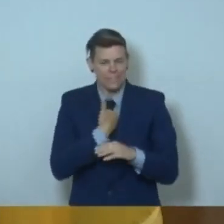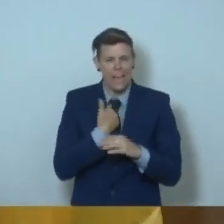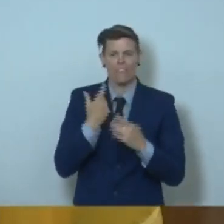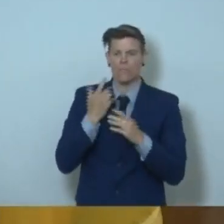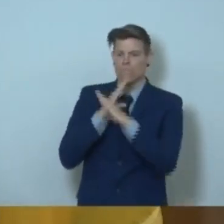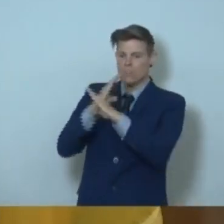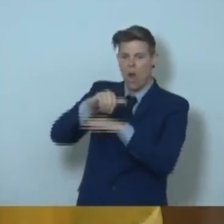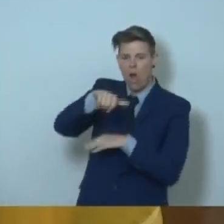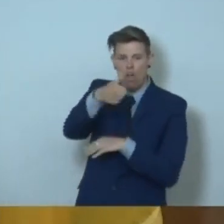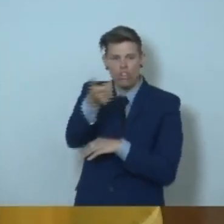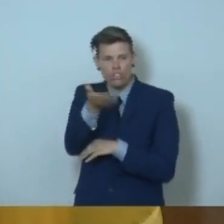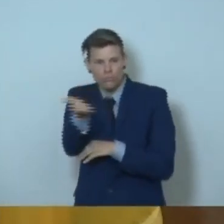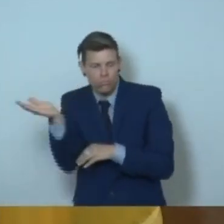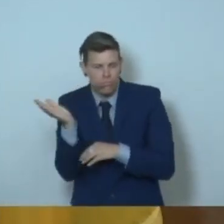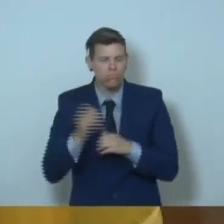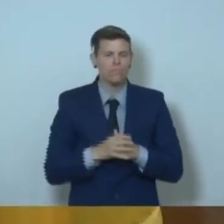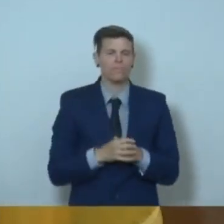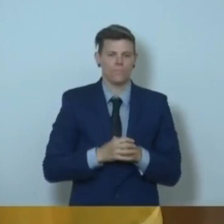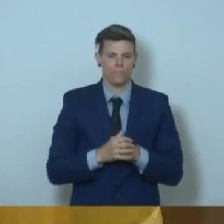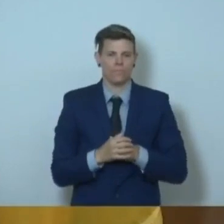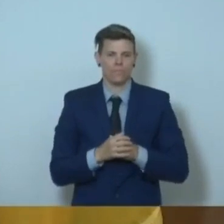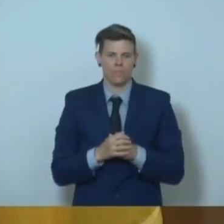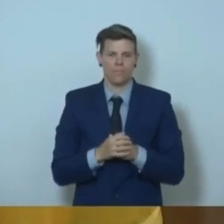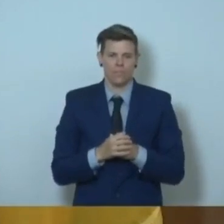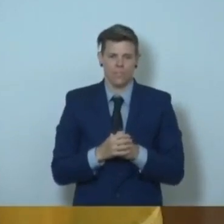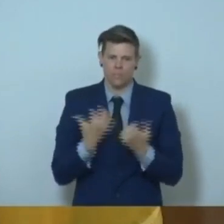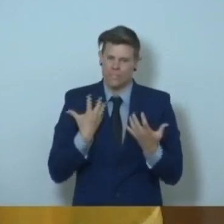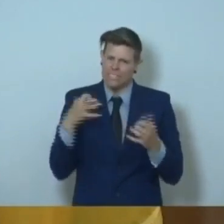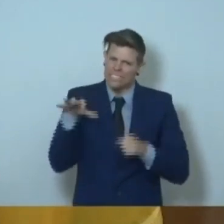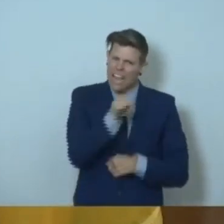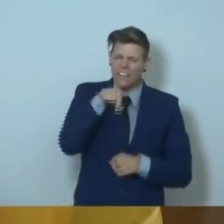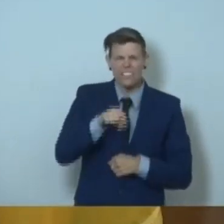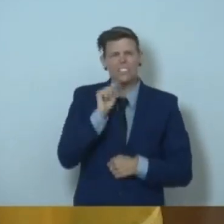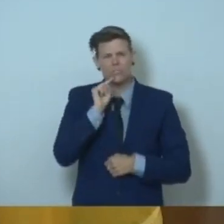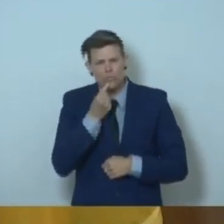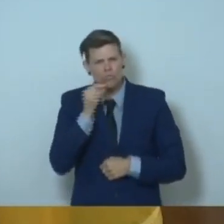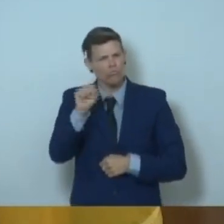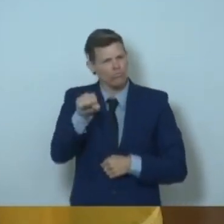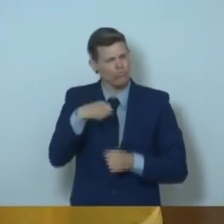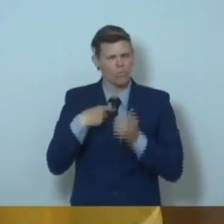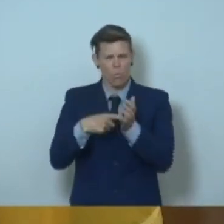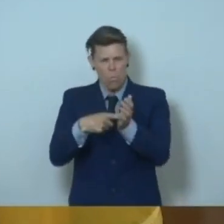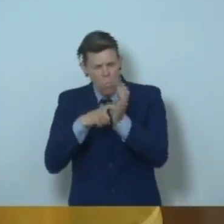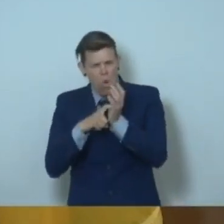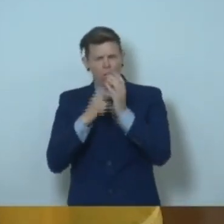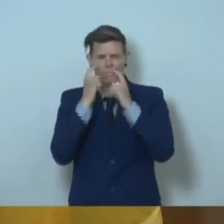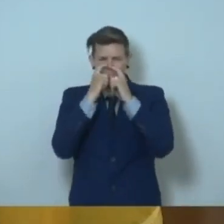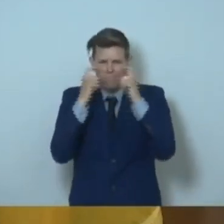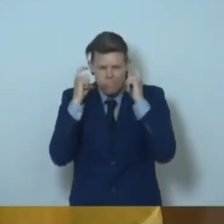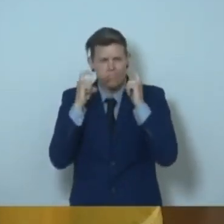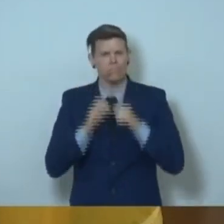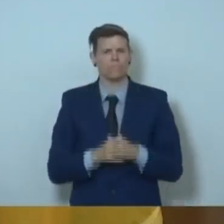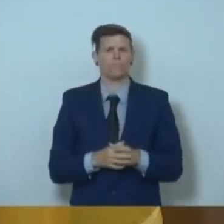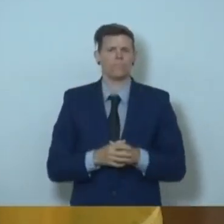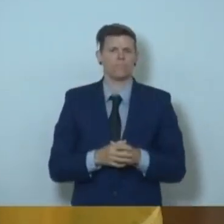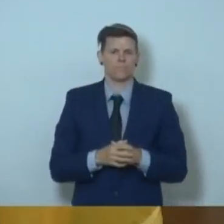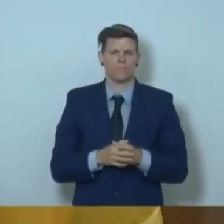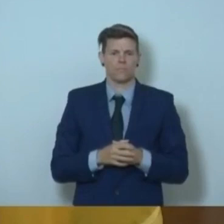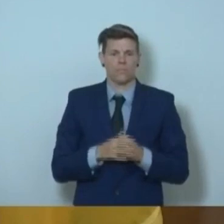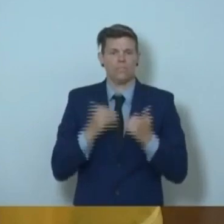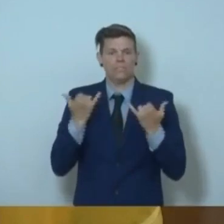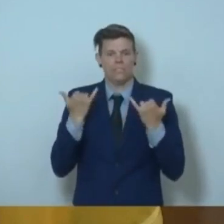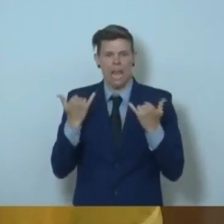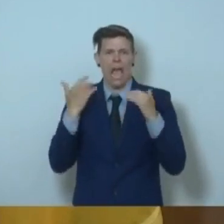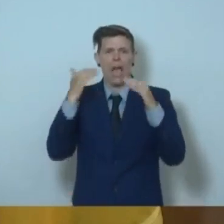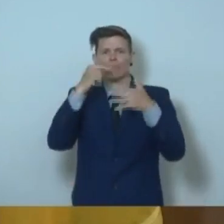to the highest degree that I can by taking seriously the requirement to wear a face covering. Now, as we do for all of